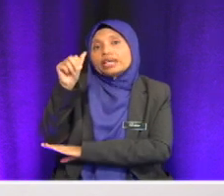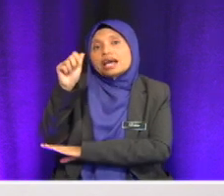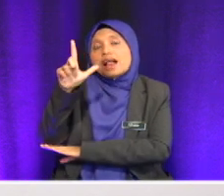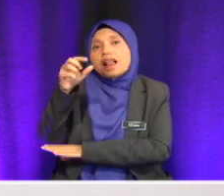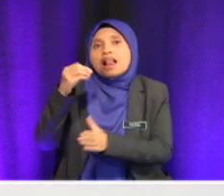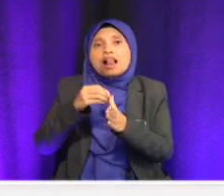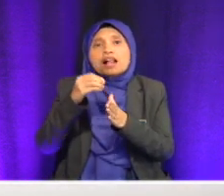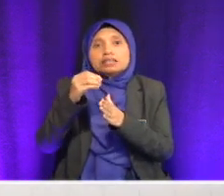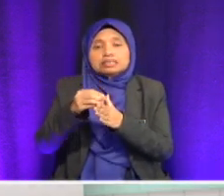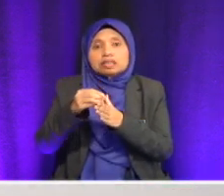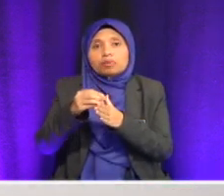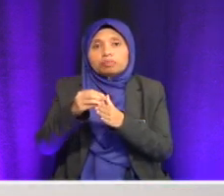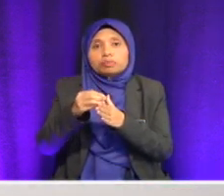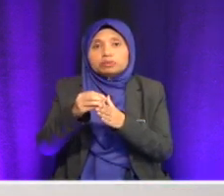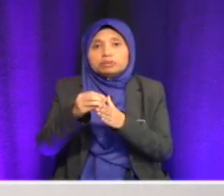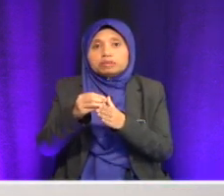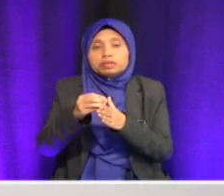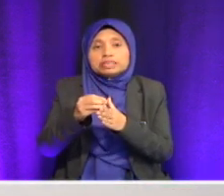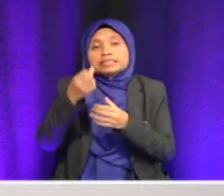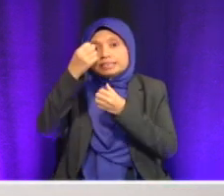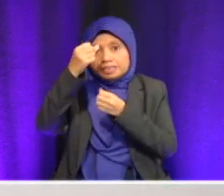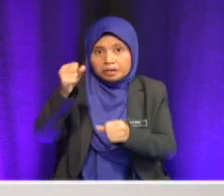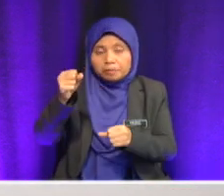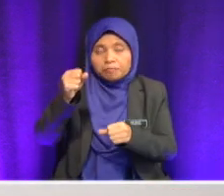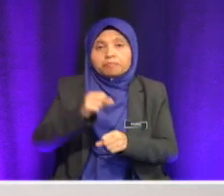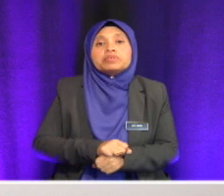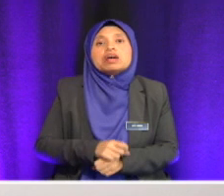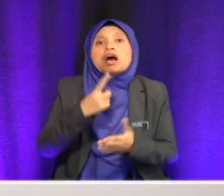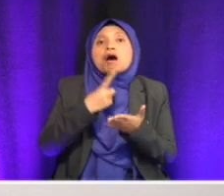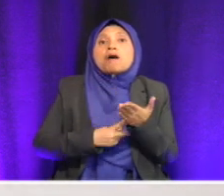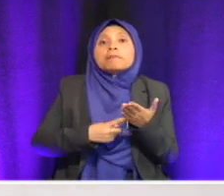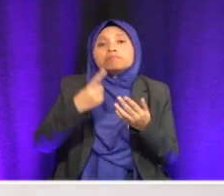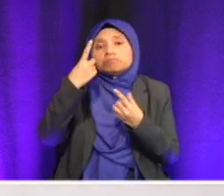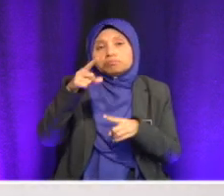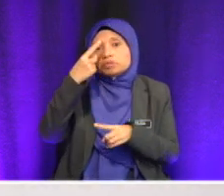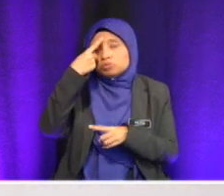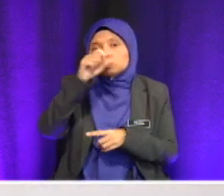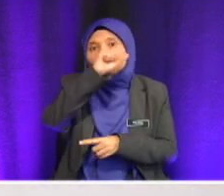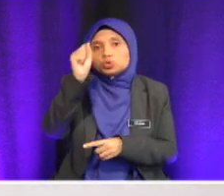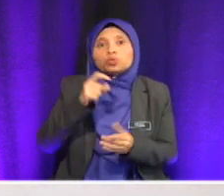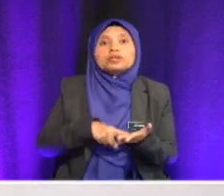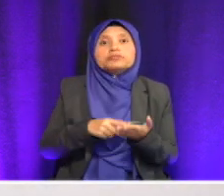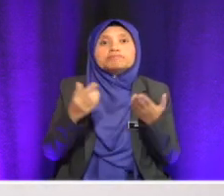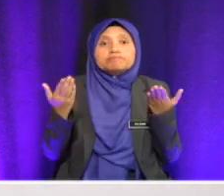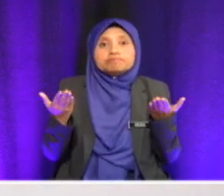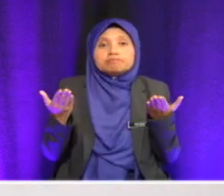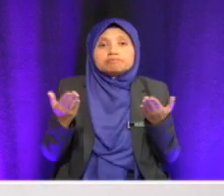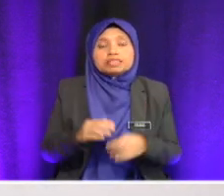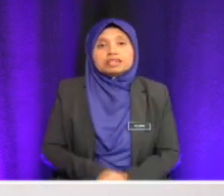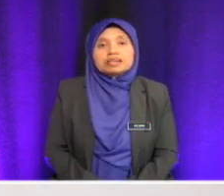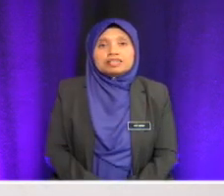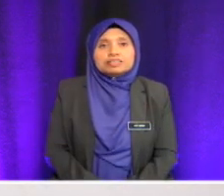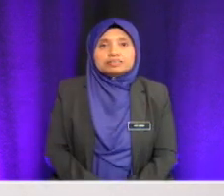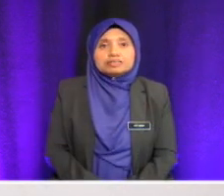second last line. Okay. So, what's your answer for this one, Laili? Is it related to an